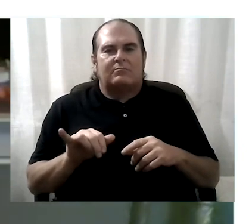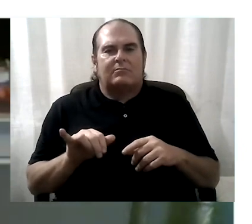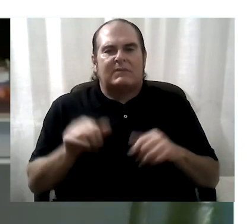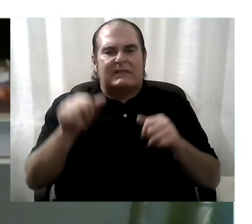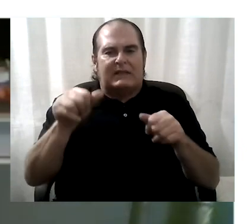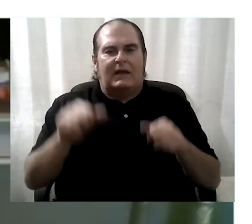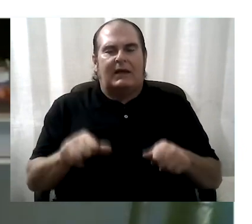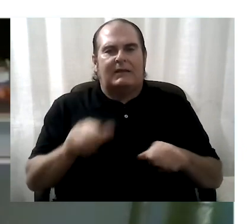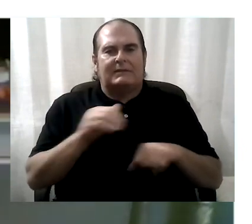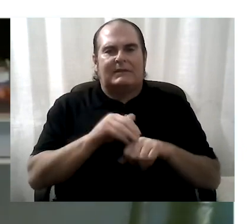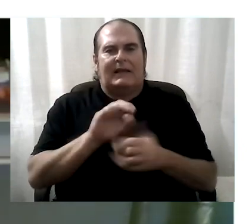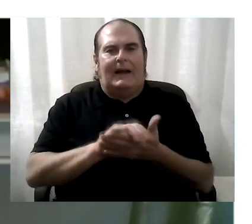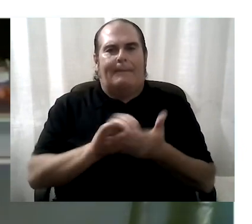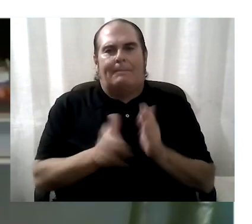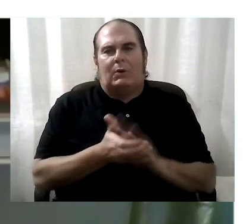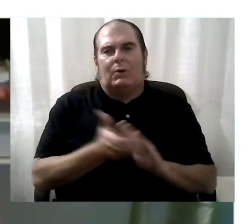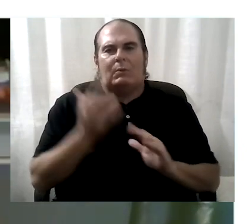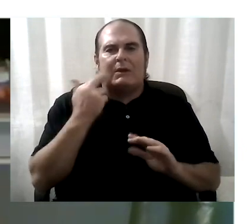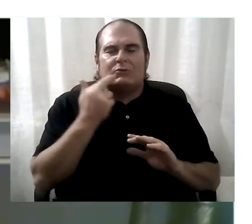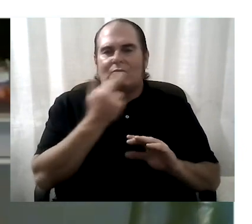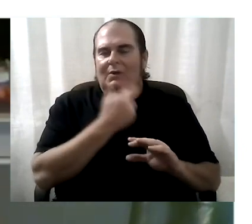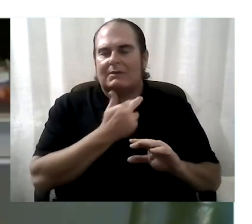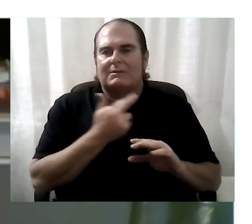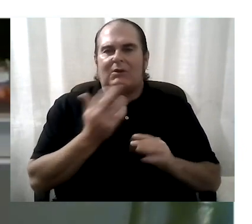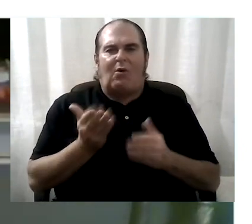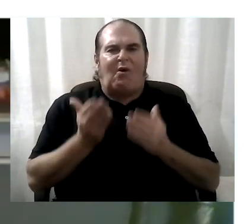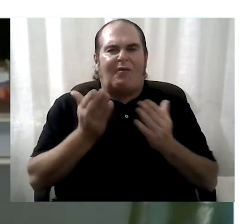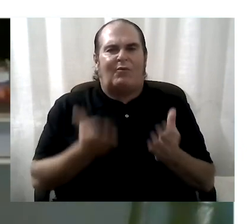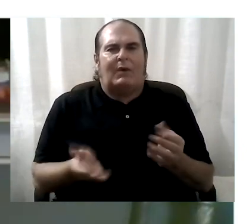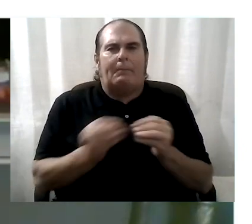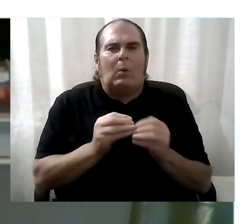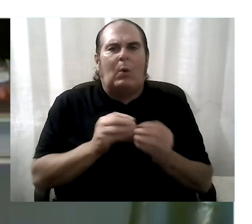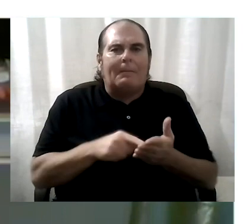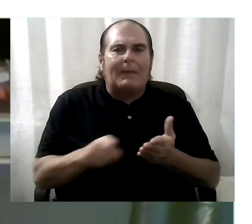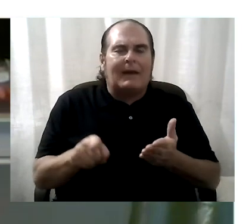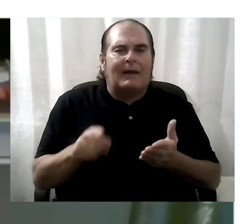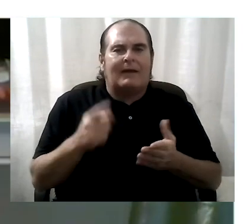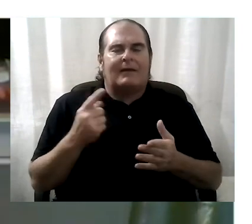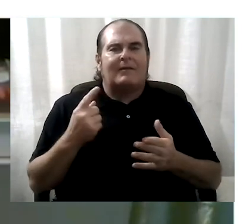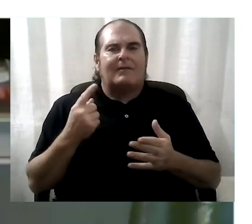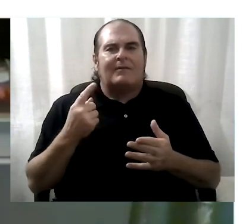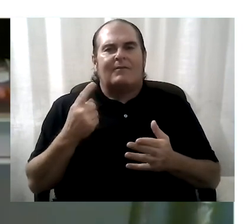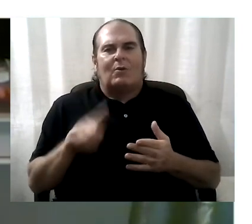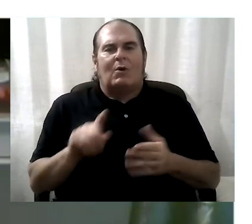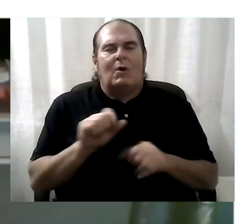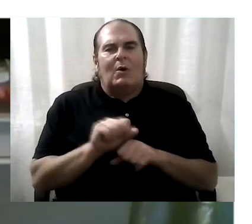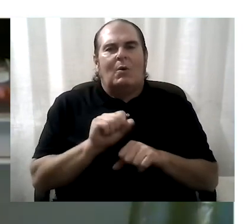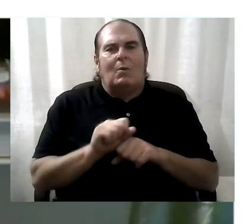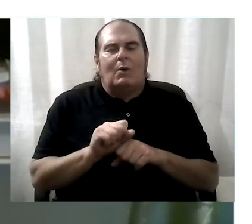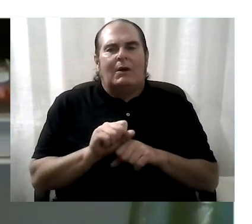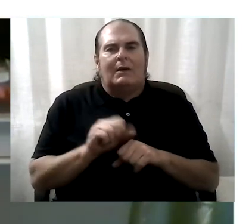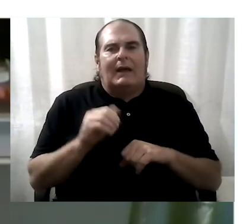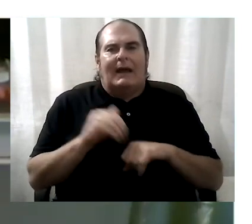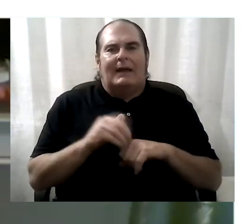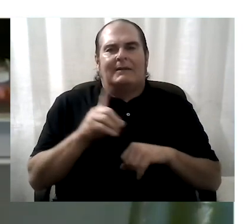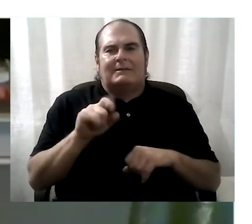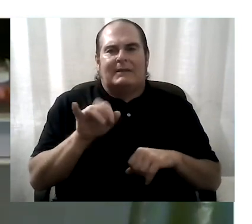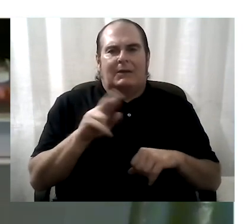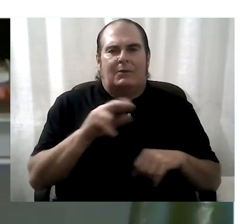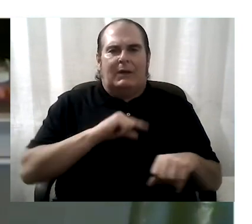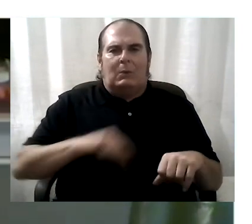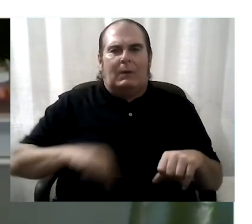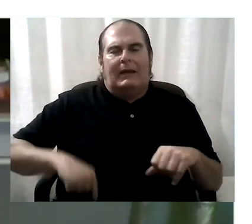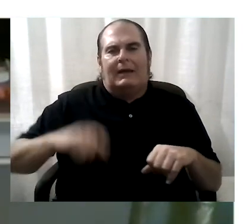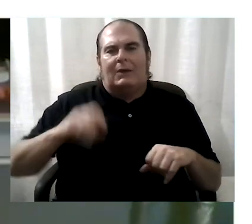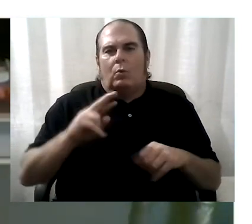at burger places offering more money for to work at a Dairy Queen or